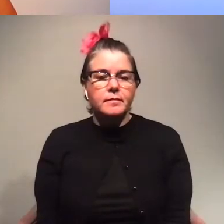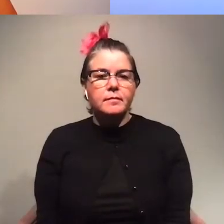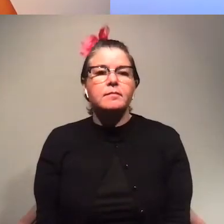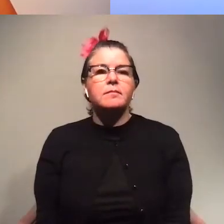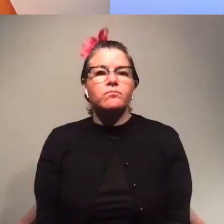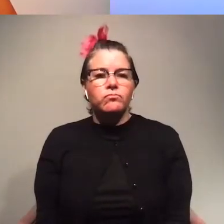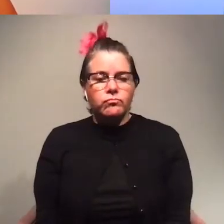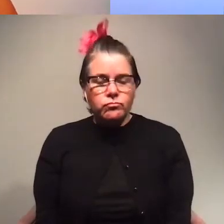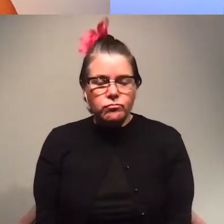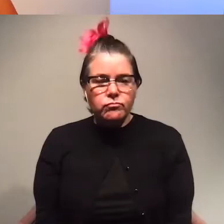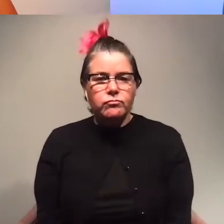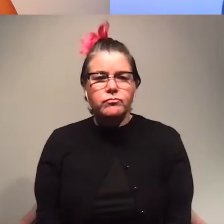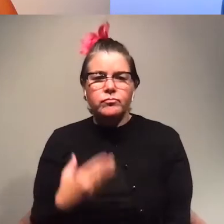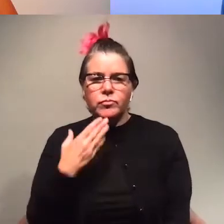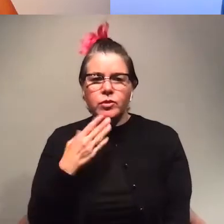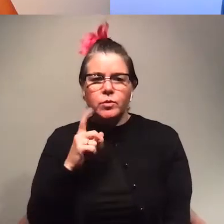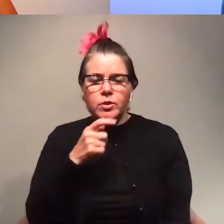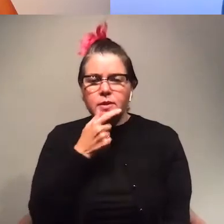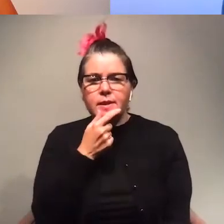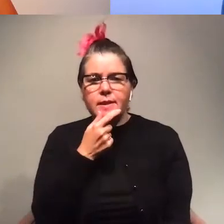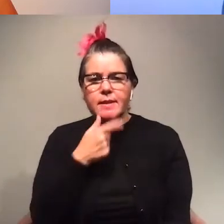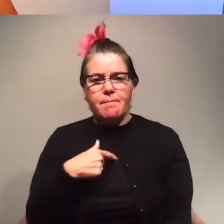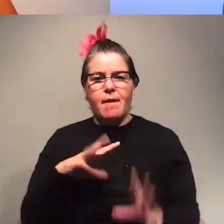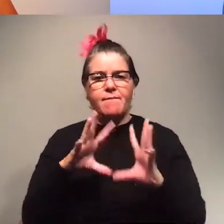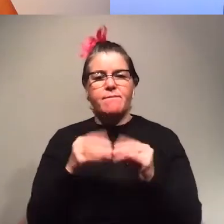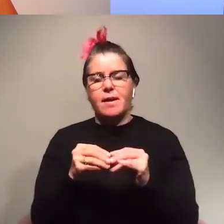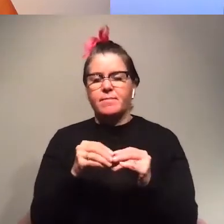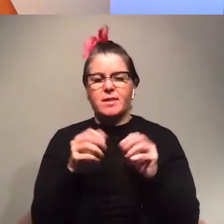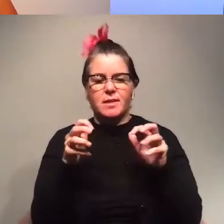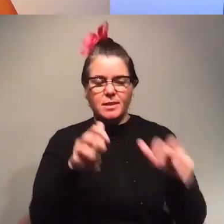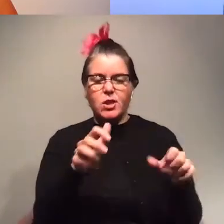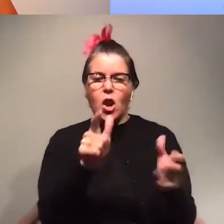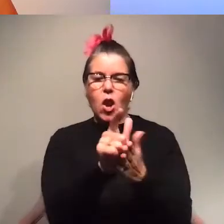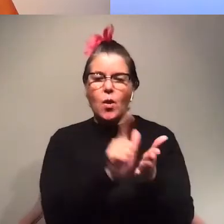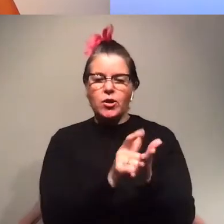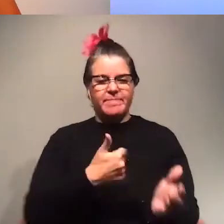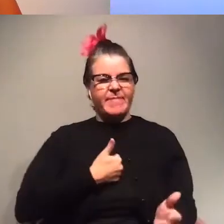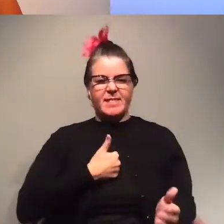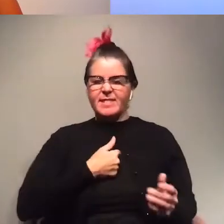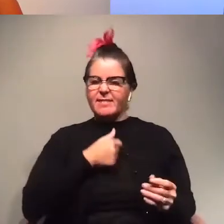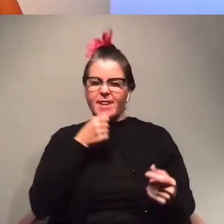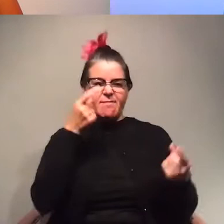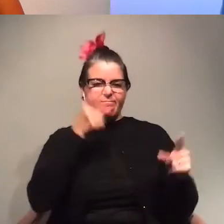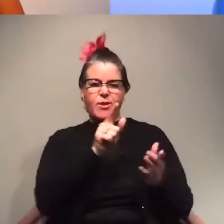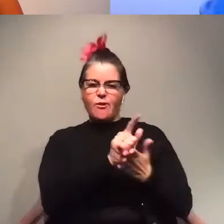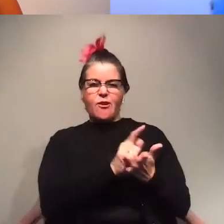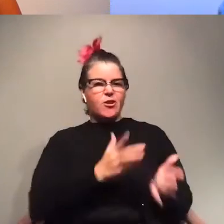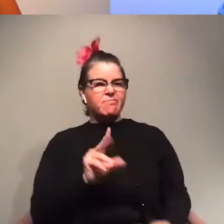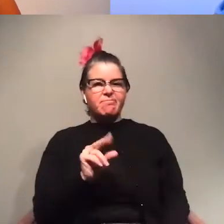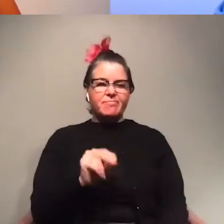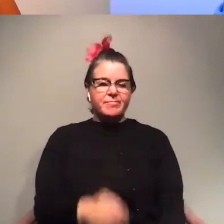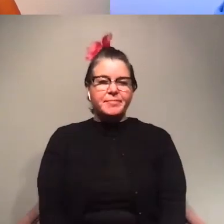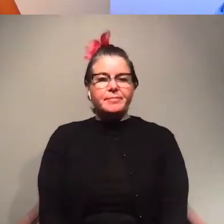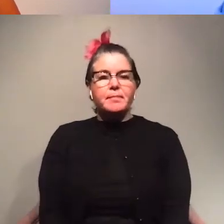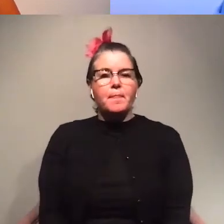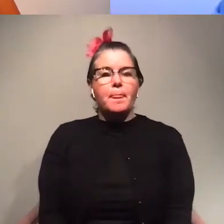That's a good question. My family's full of lawyers, but I don't think I would be a lawyer. Um, I think